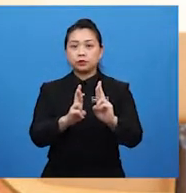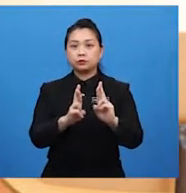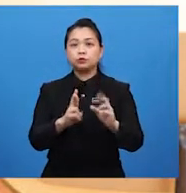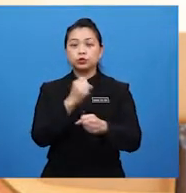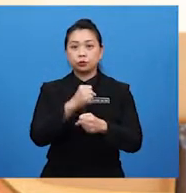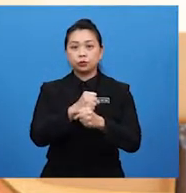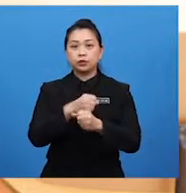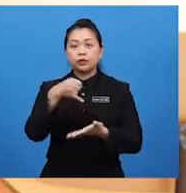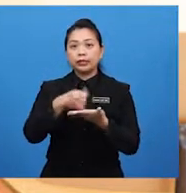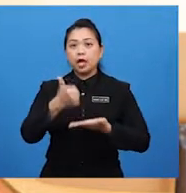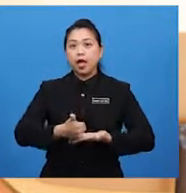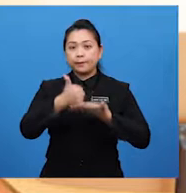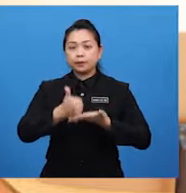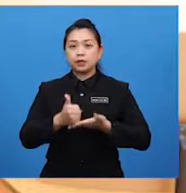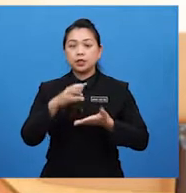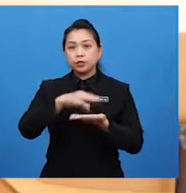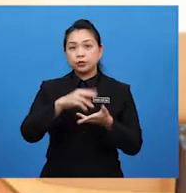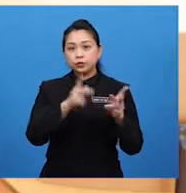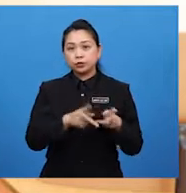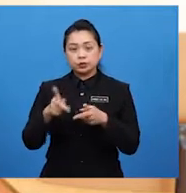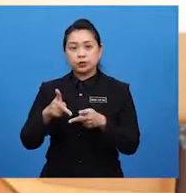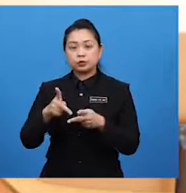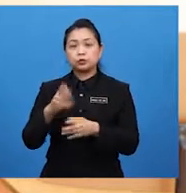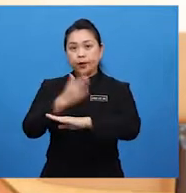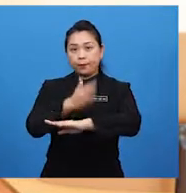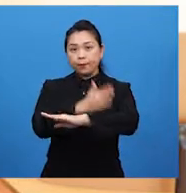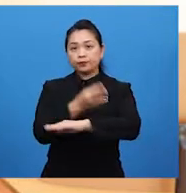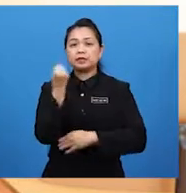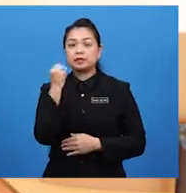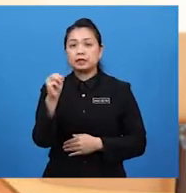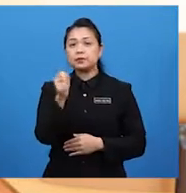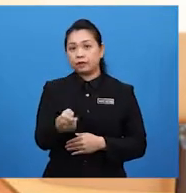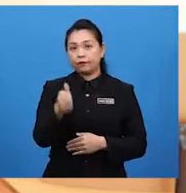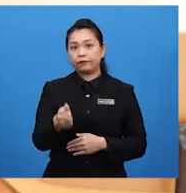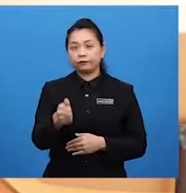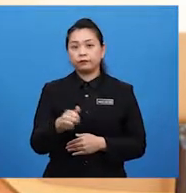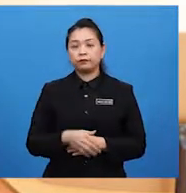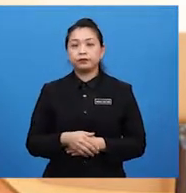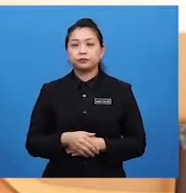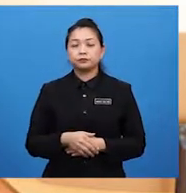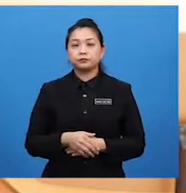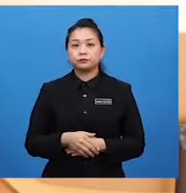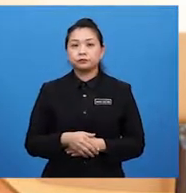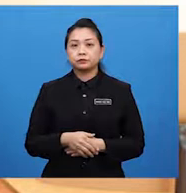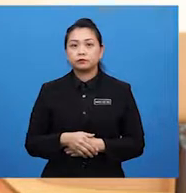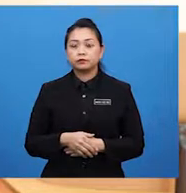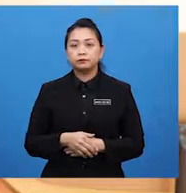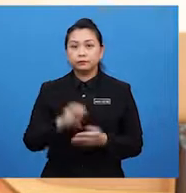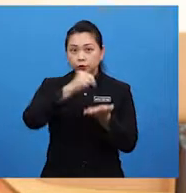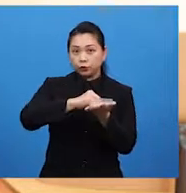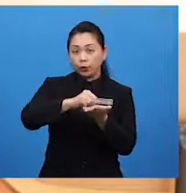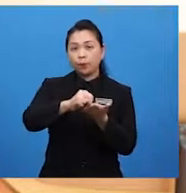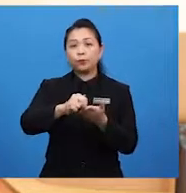it helps students to improve themselves. It is a noble profession, but it can be